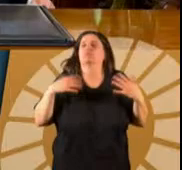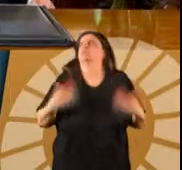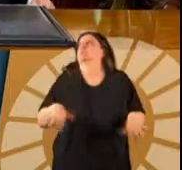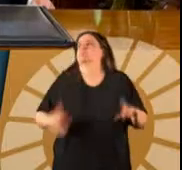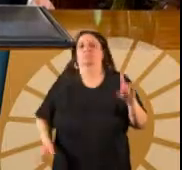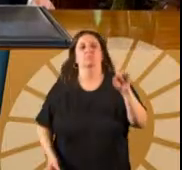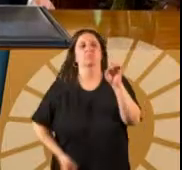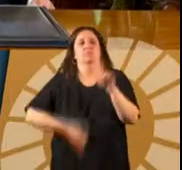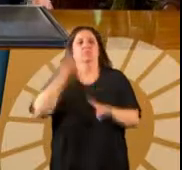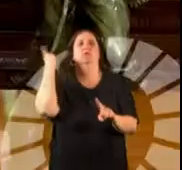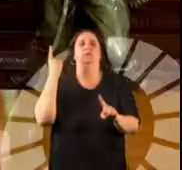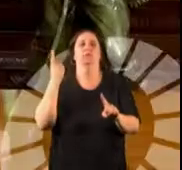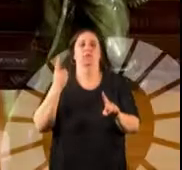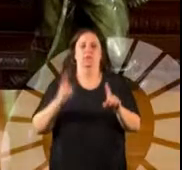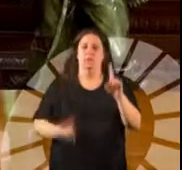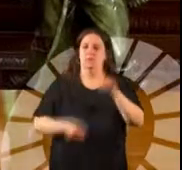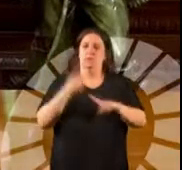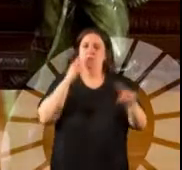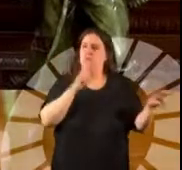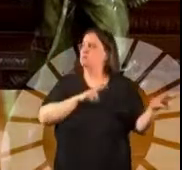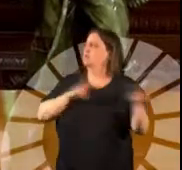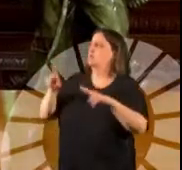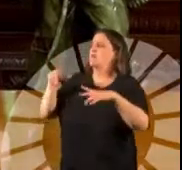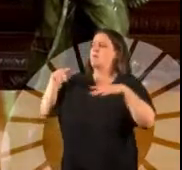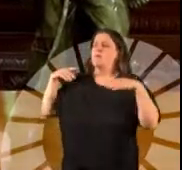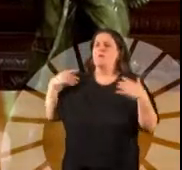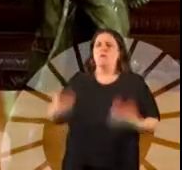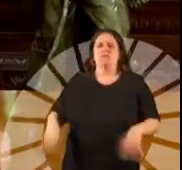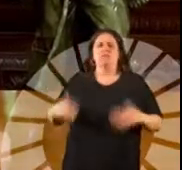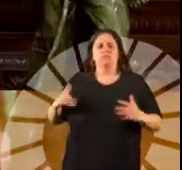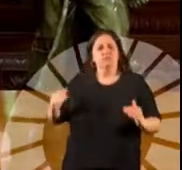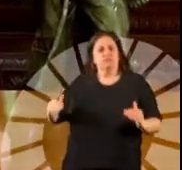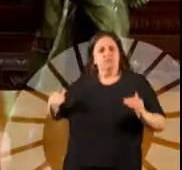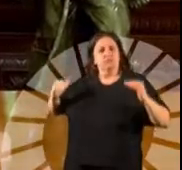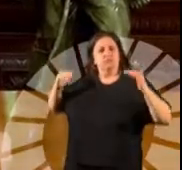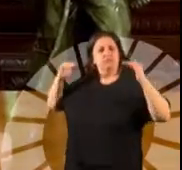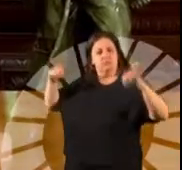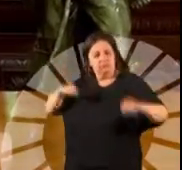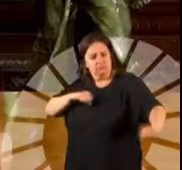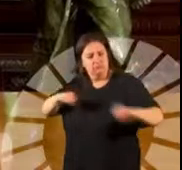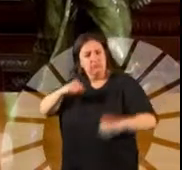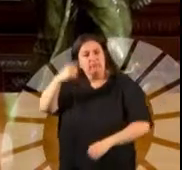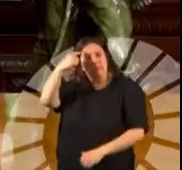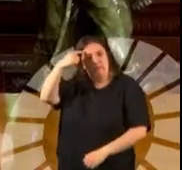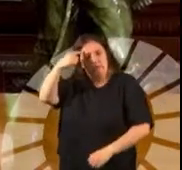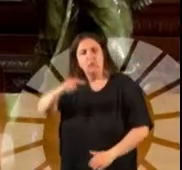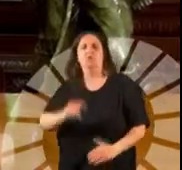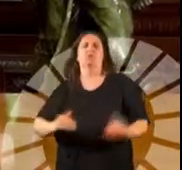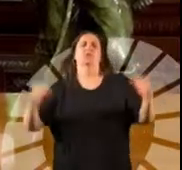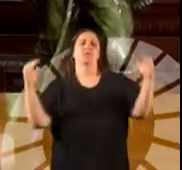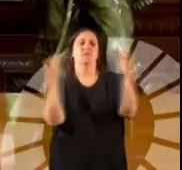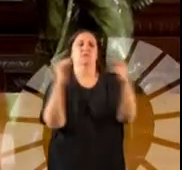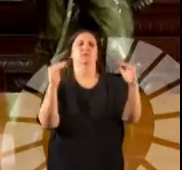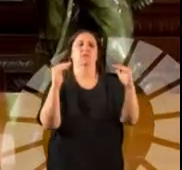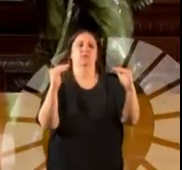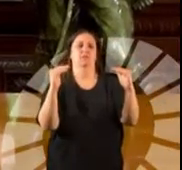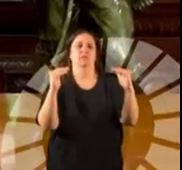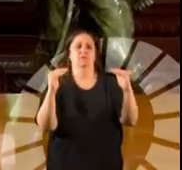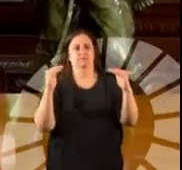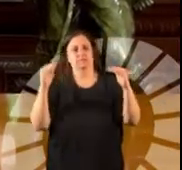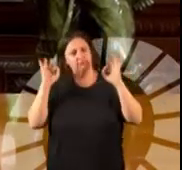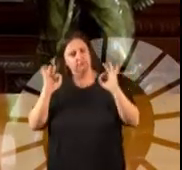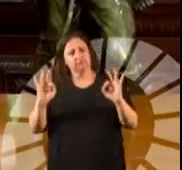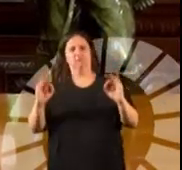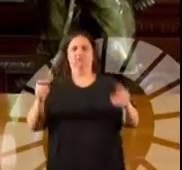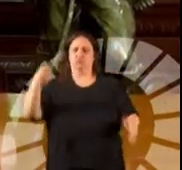for justice. Como lo hicieron los franceses. As the